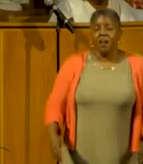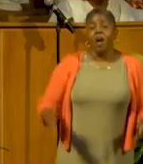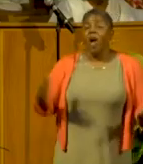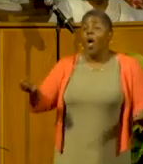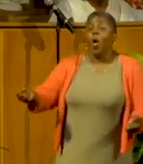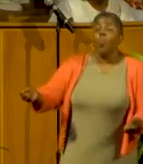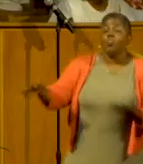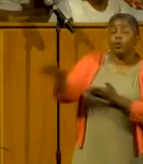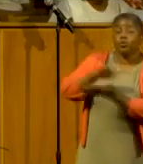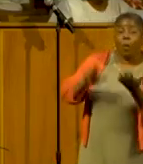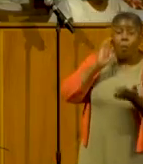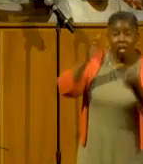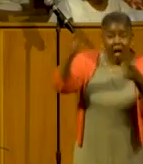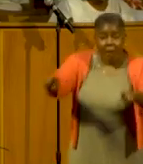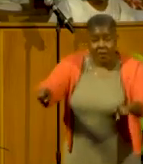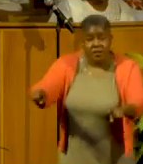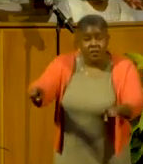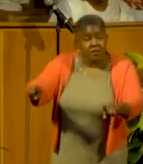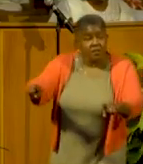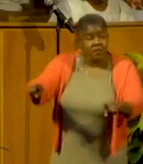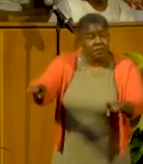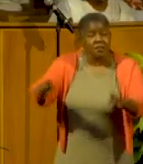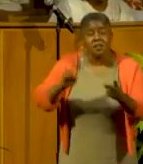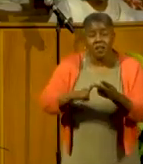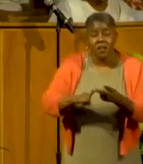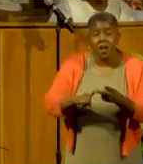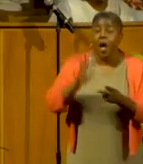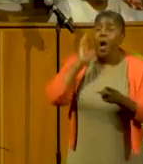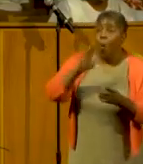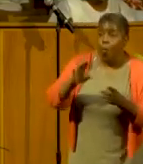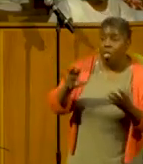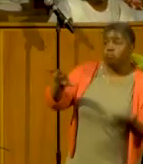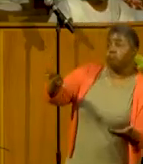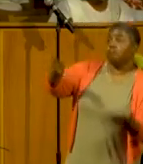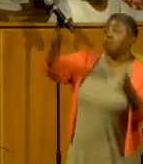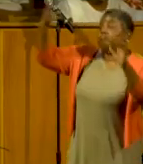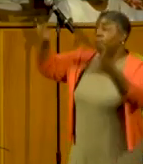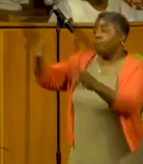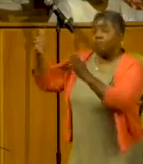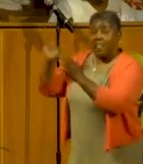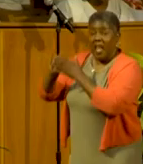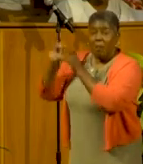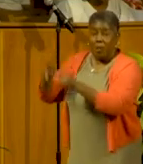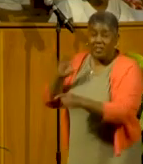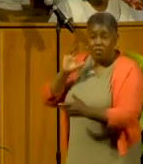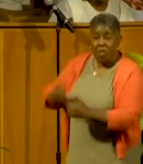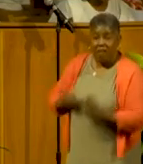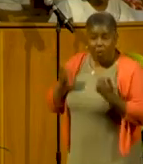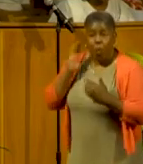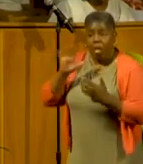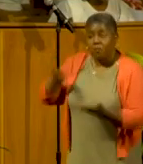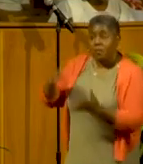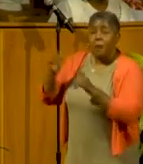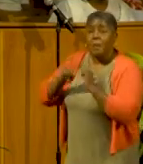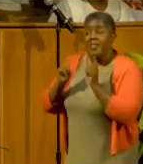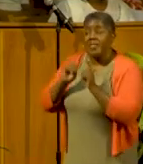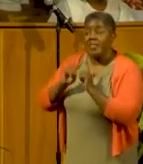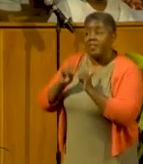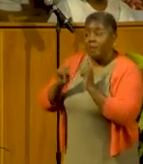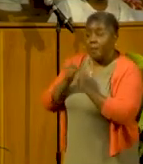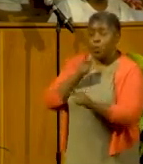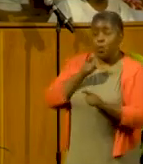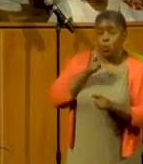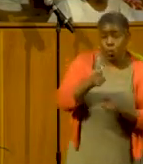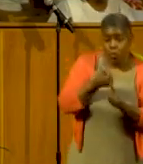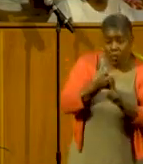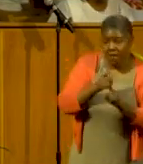The storms are coming. They're going to act a fool in your life. But the difference between you and them is that